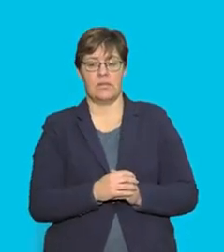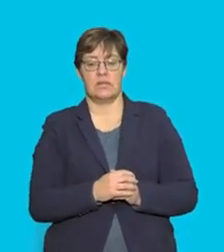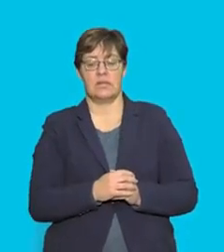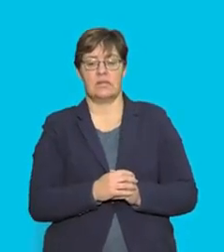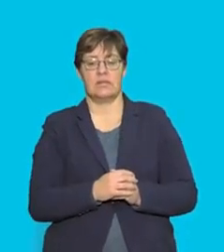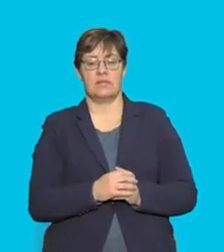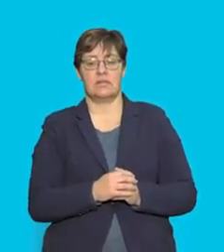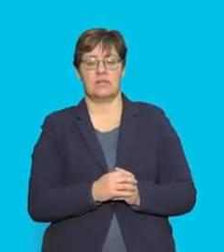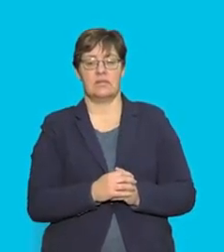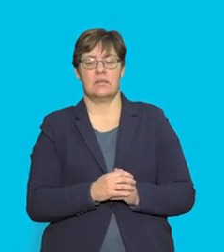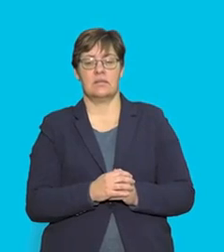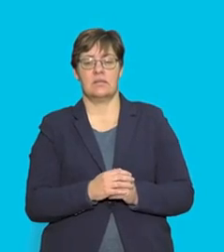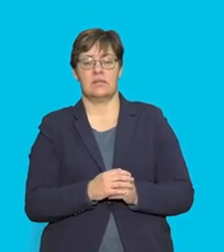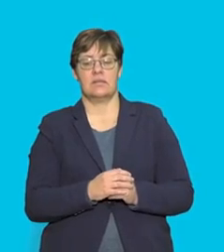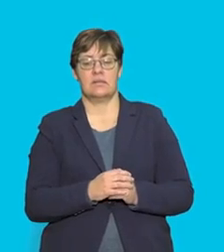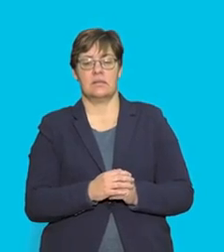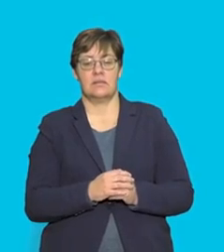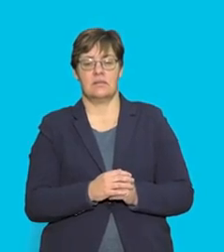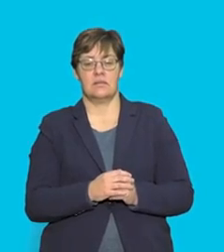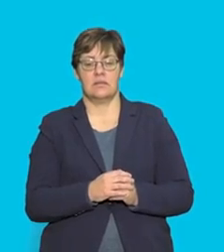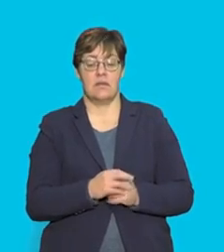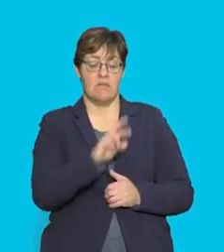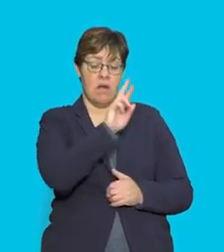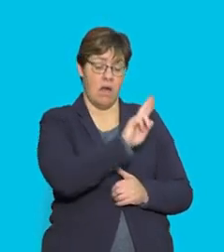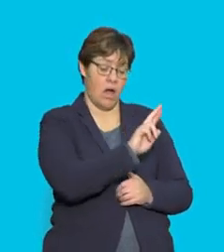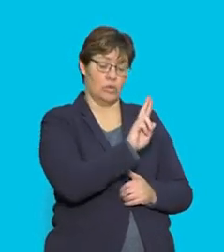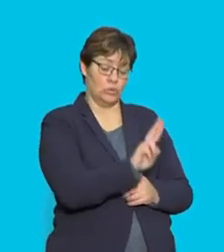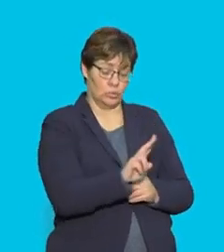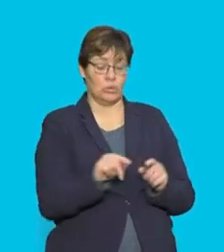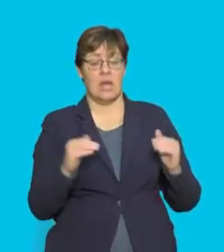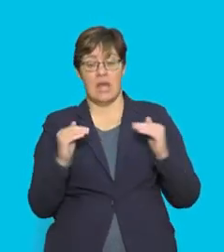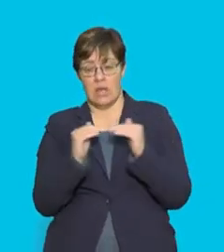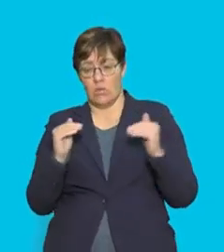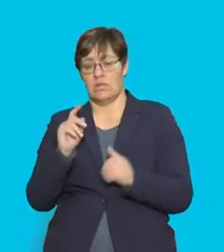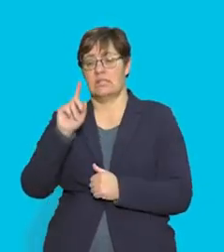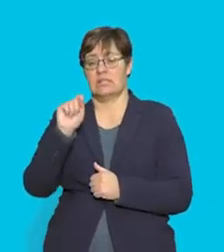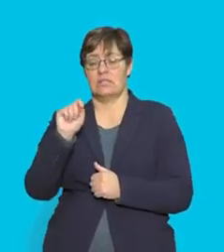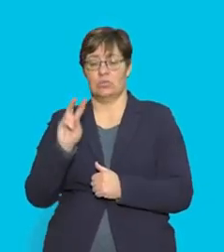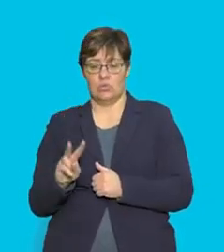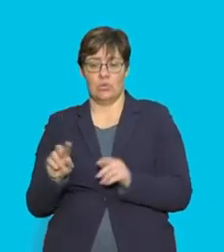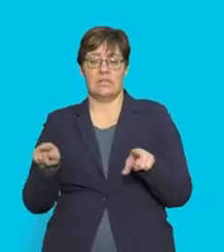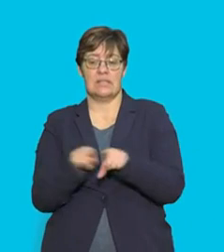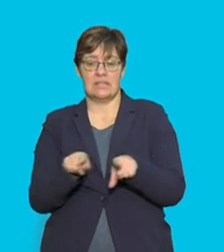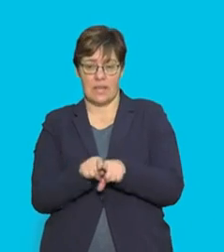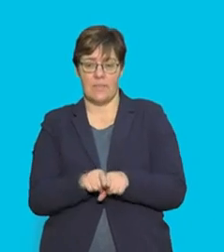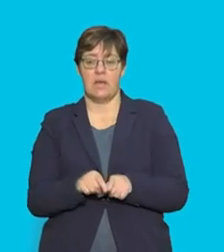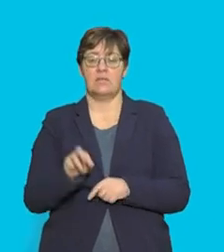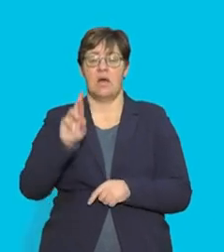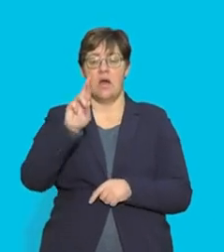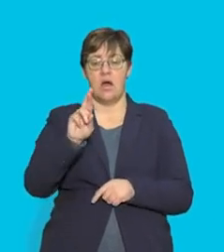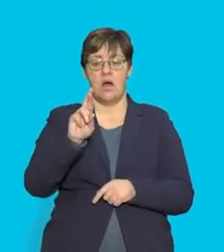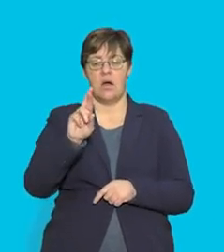is the same as, rather I will say R2 is the same as T2, which is the same